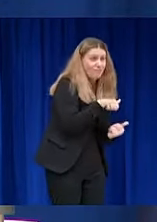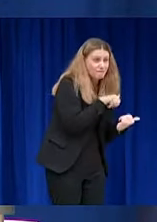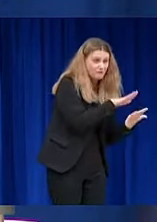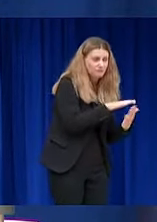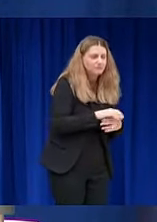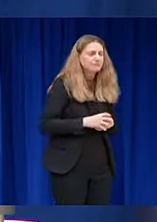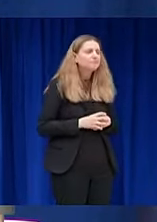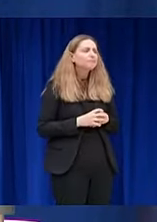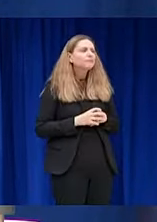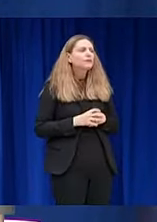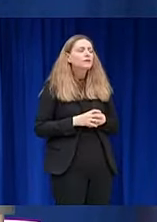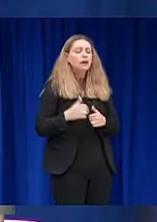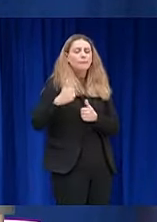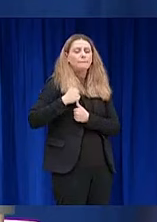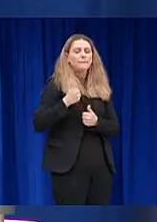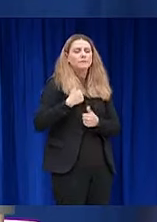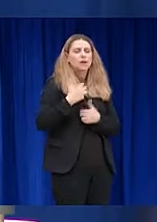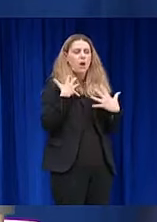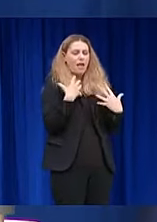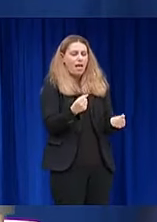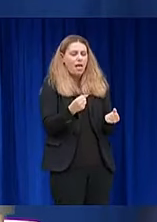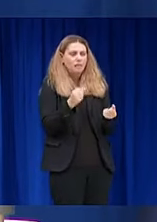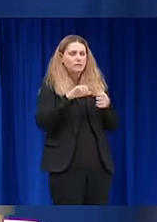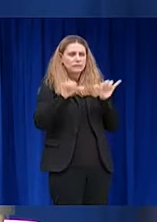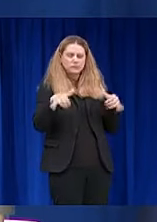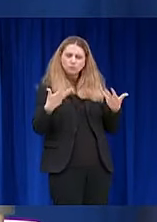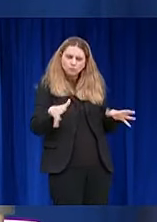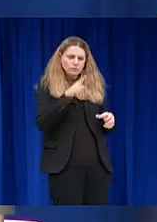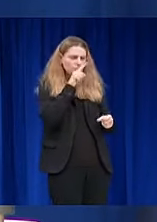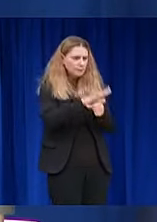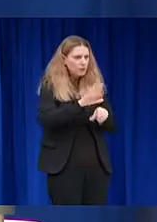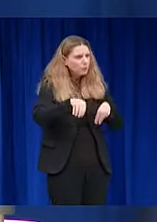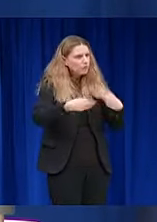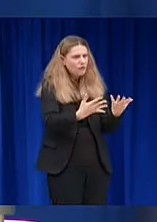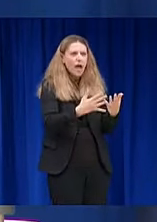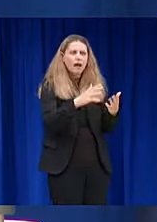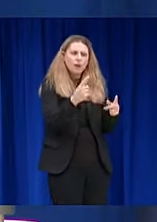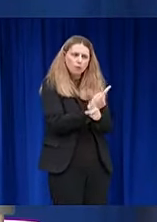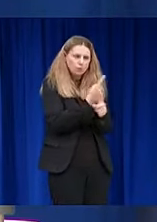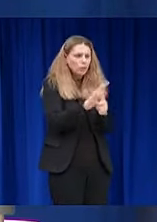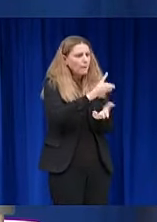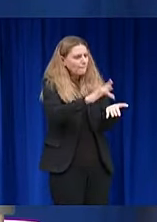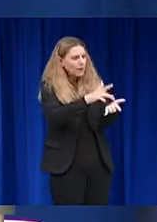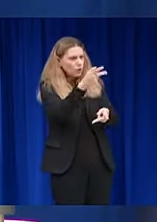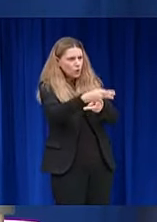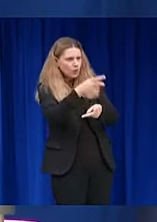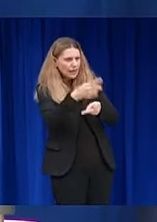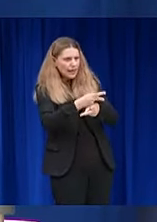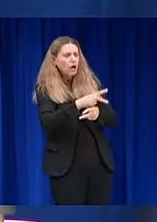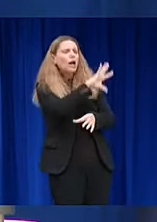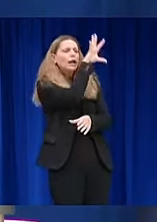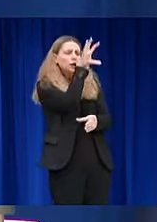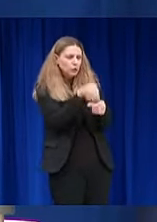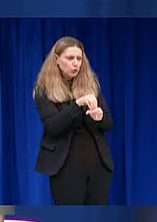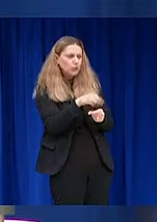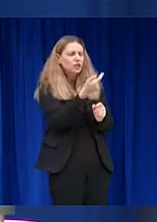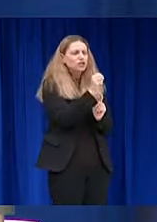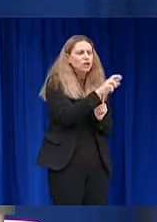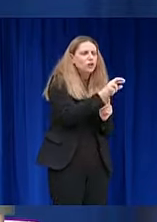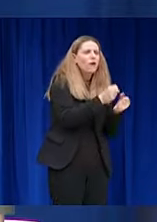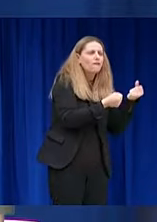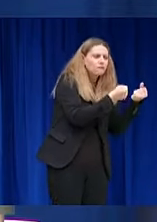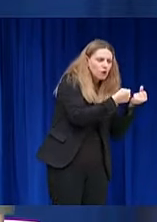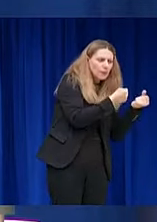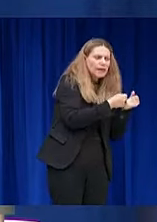system is committed to providing necessary medical care to include appropriate gender-affirming and gender-diverse care. And the